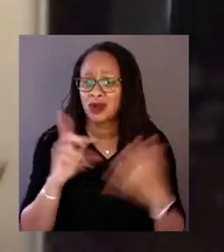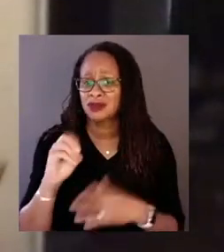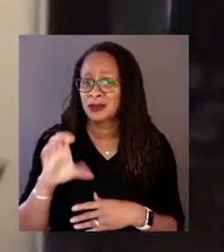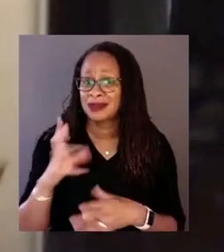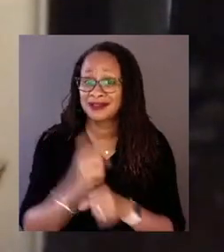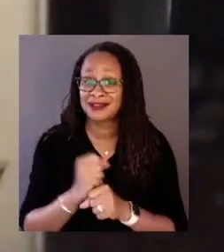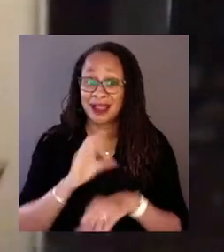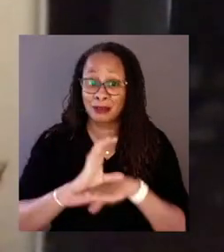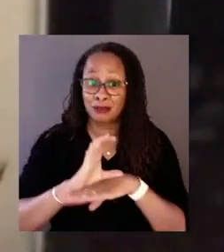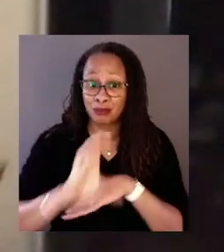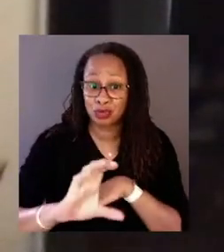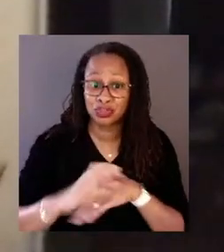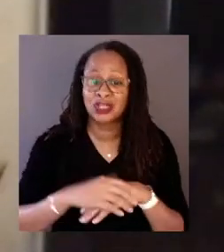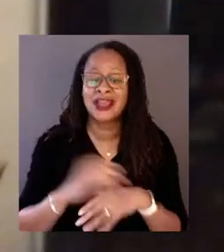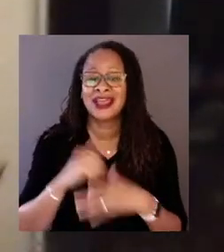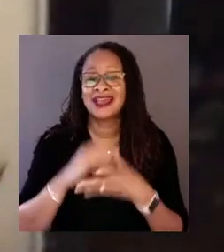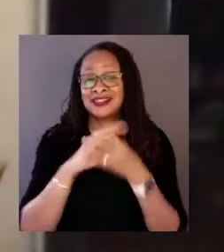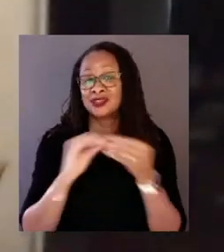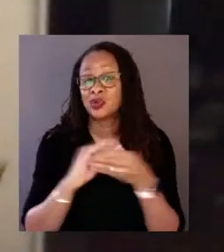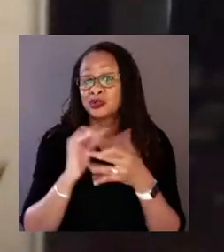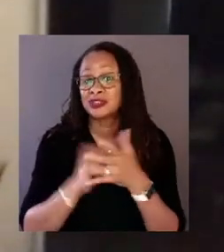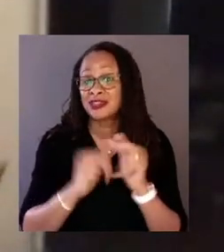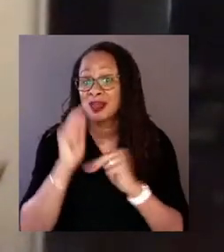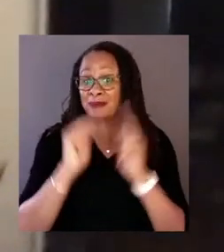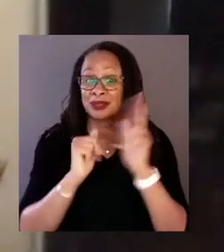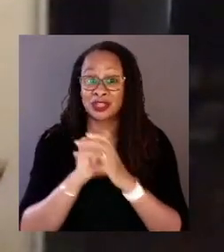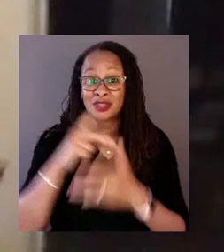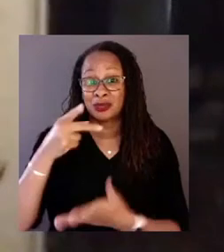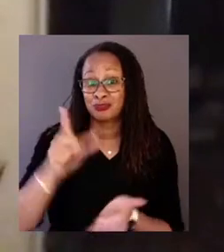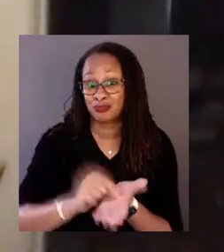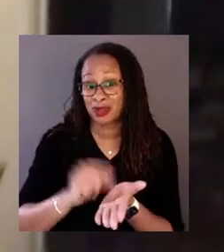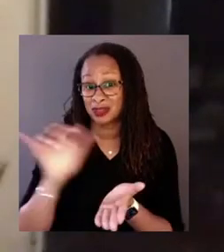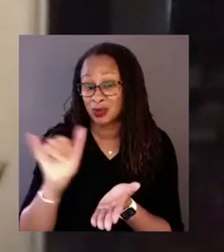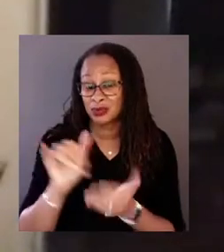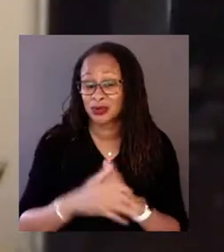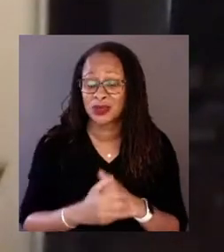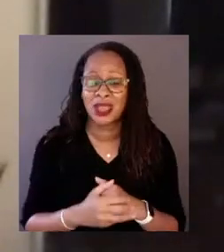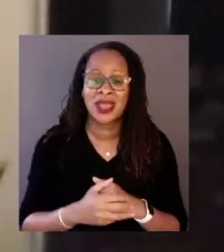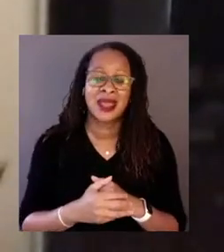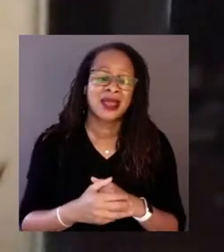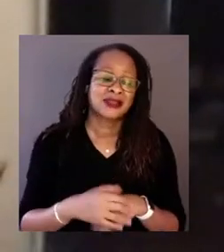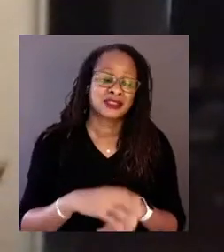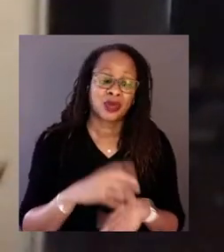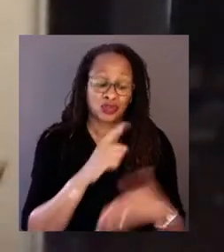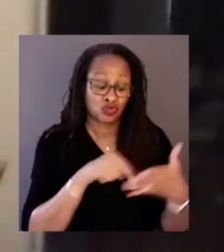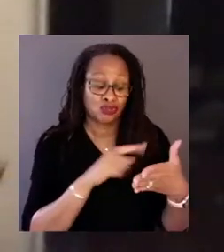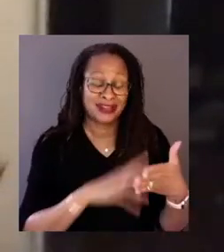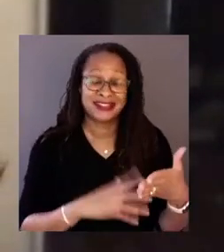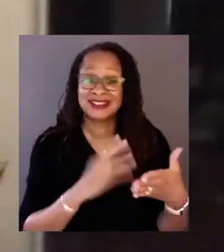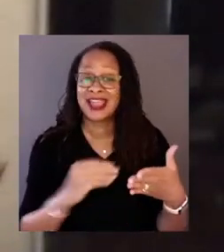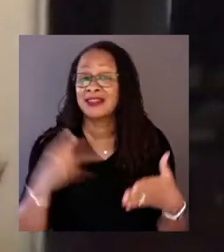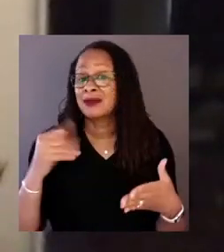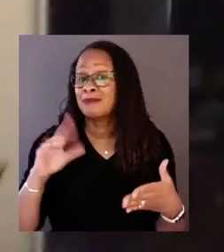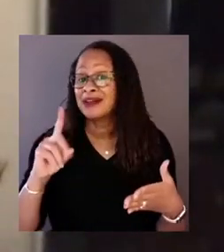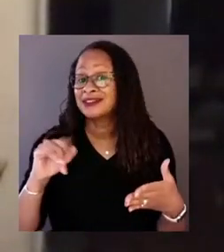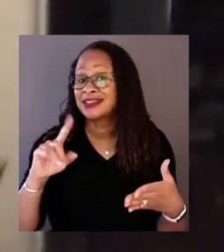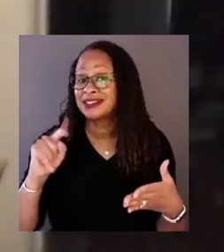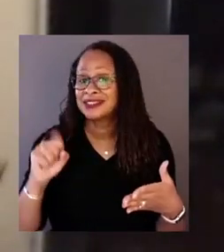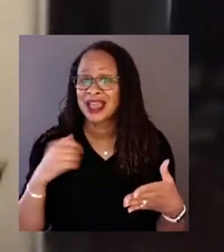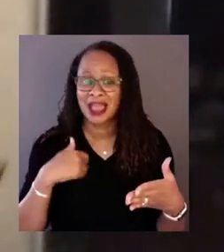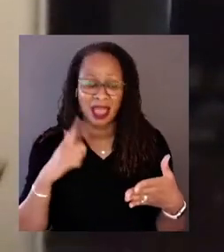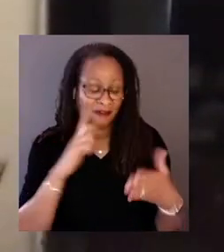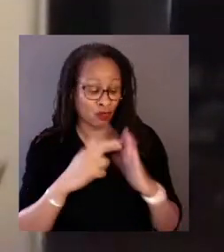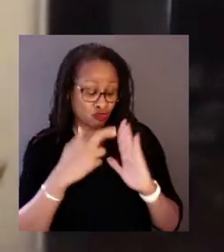that, the narrative that's built in the press, you know, because the critics and the pundits have a role in sort of what films get, you know, put